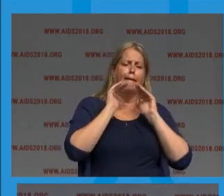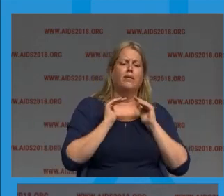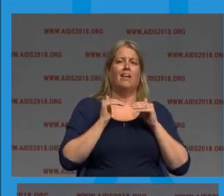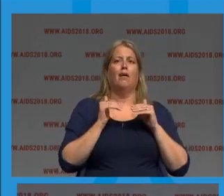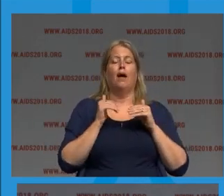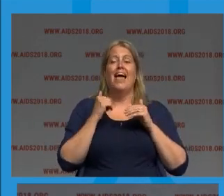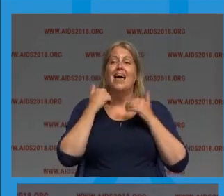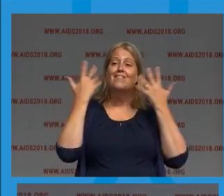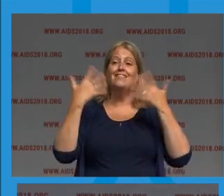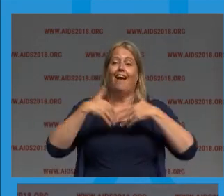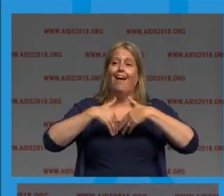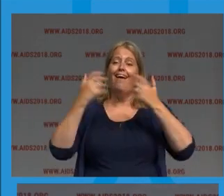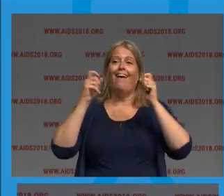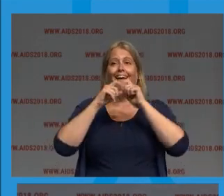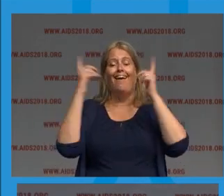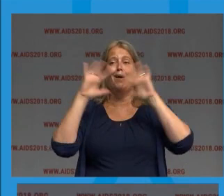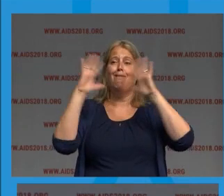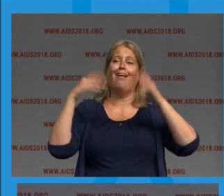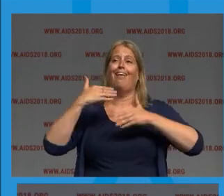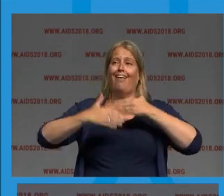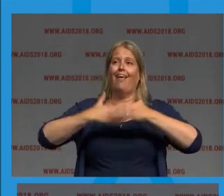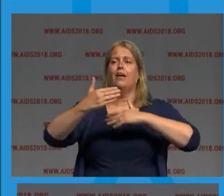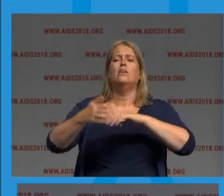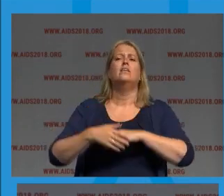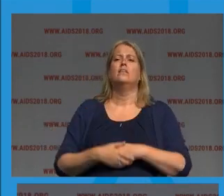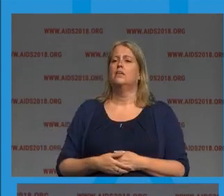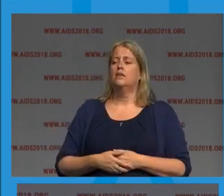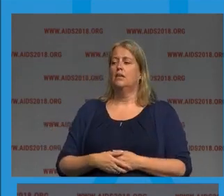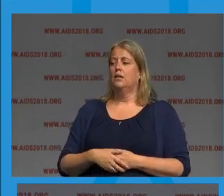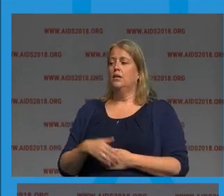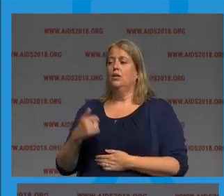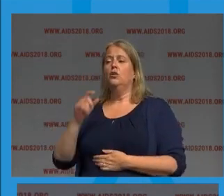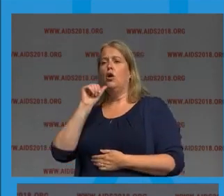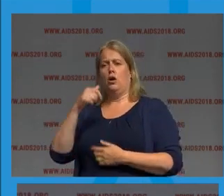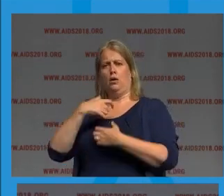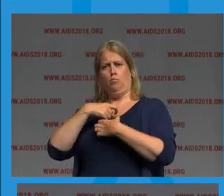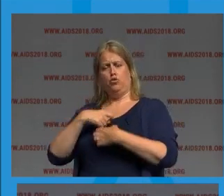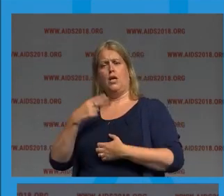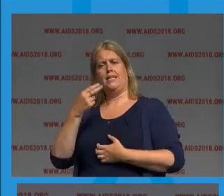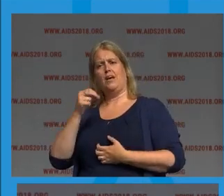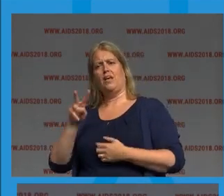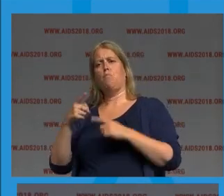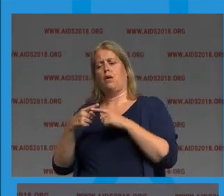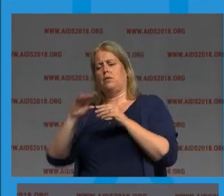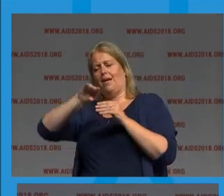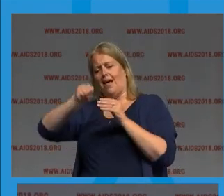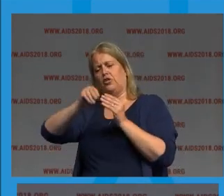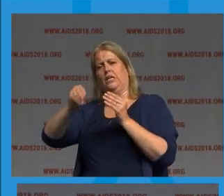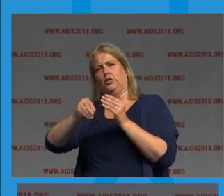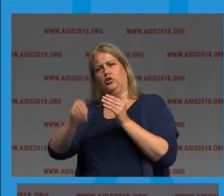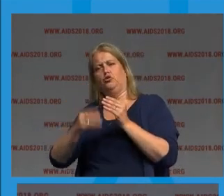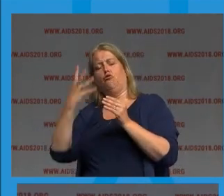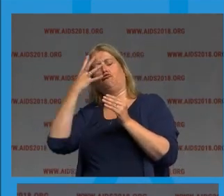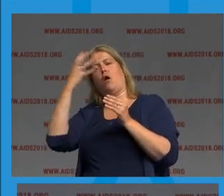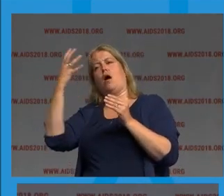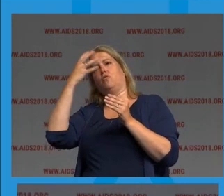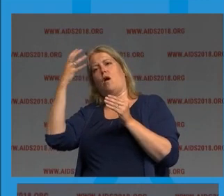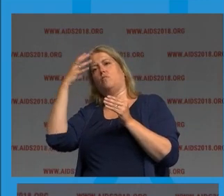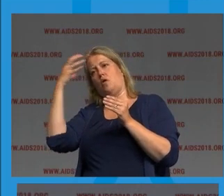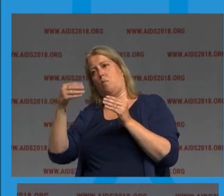of not only what you deal with personally with being a person living with HIV, but also the additional traumas that come by